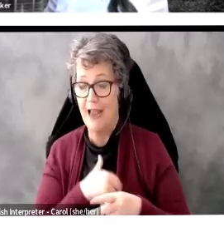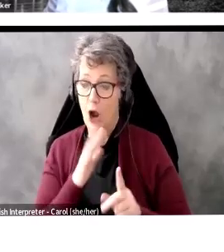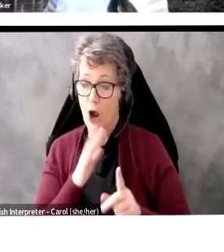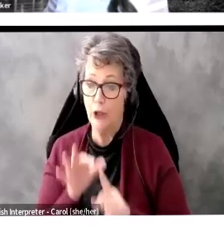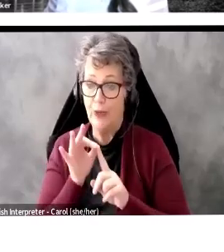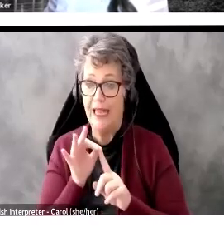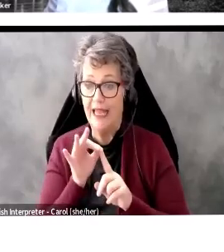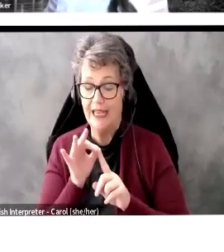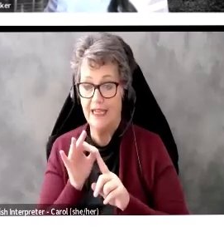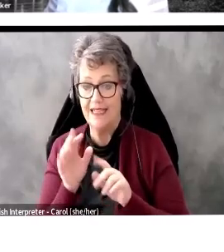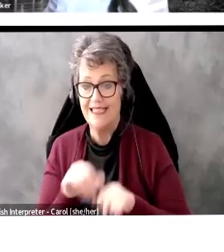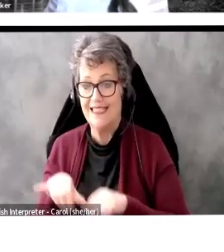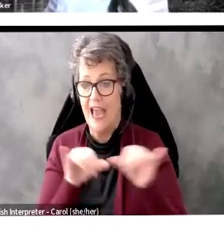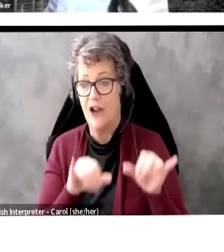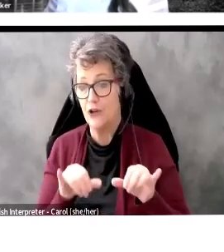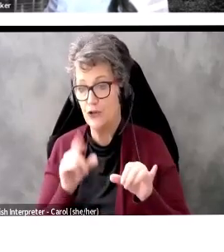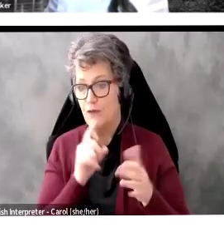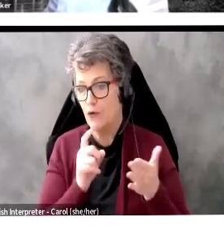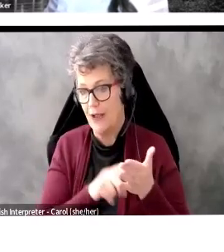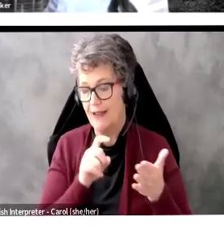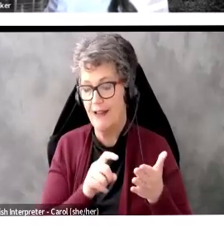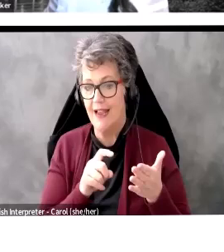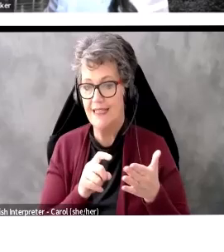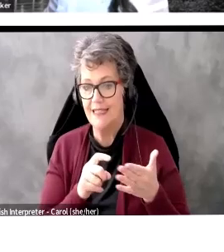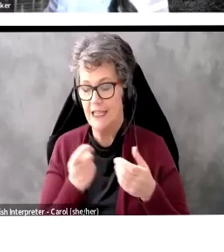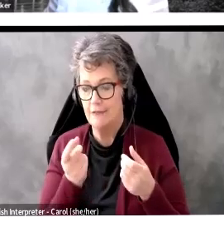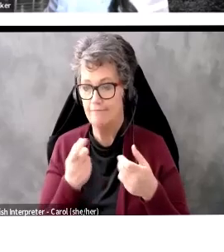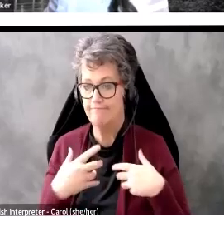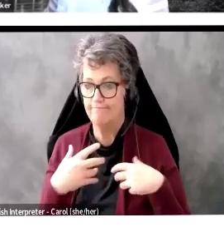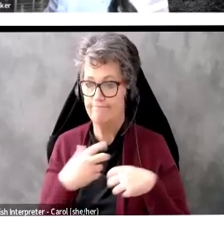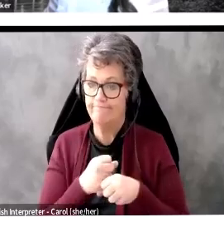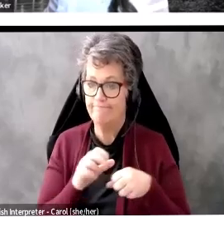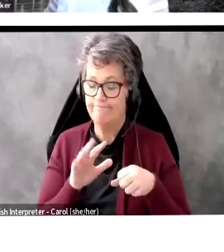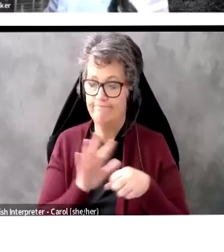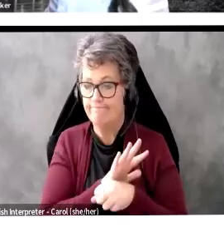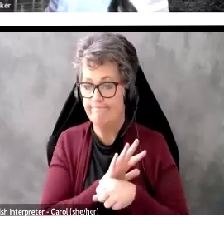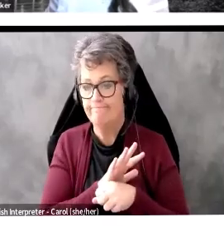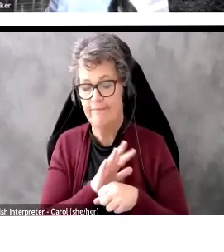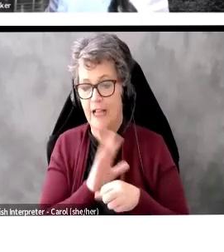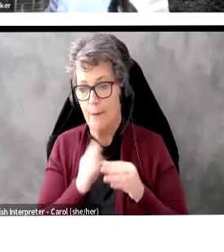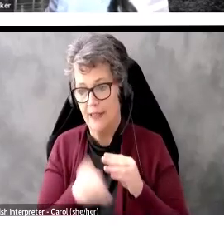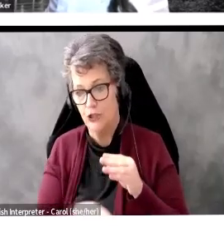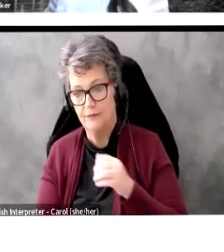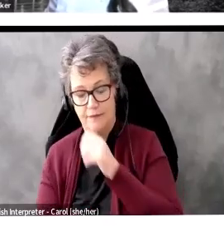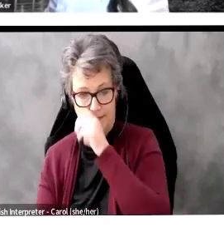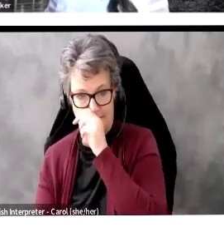unique standards for recognizing comprehensive CTE program completions.